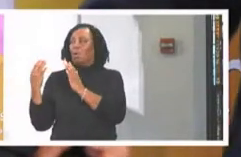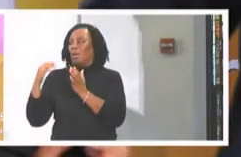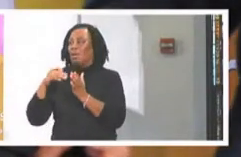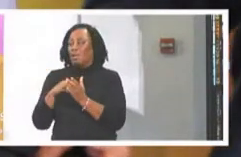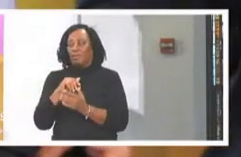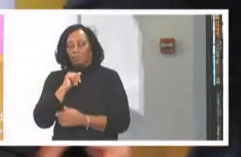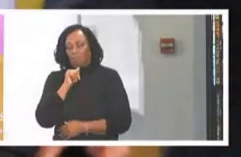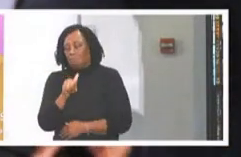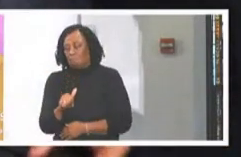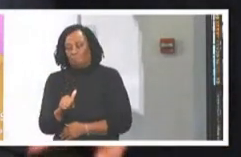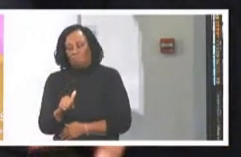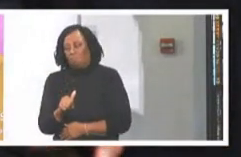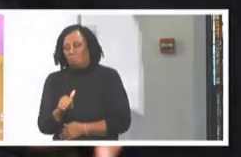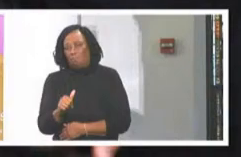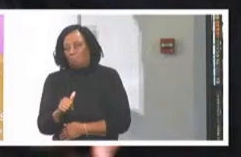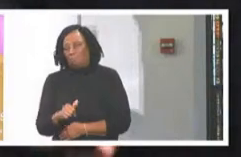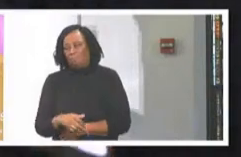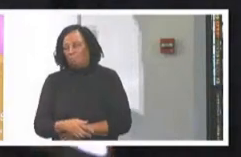Don't take them with you.